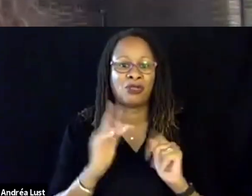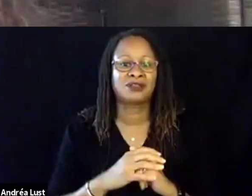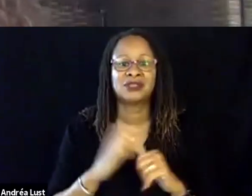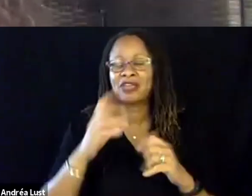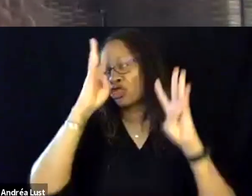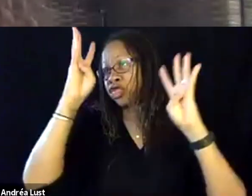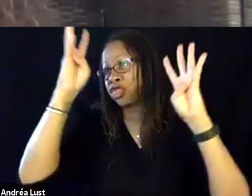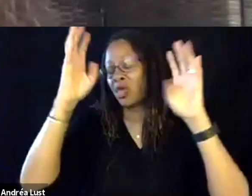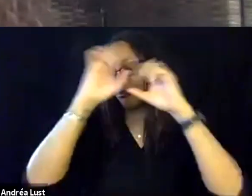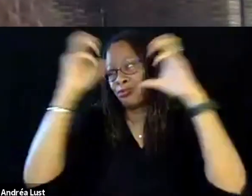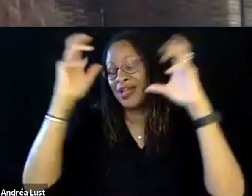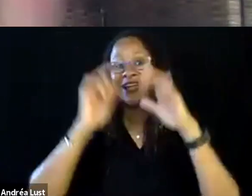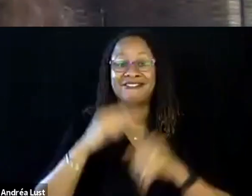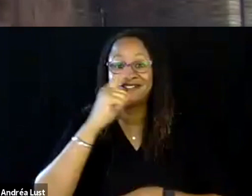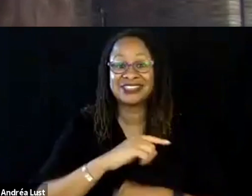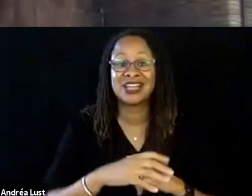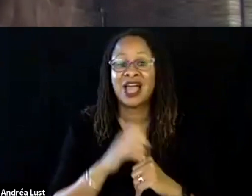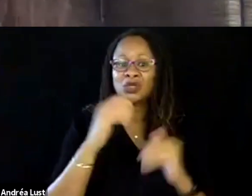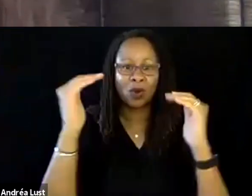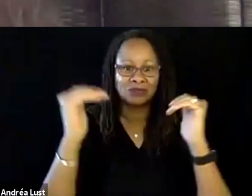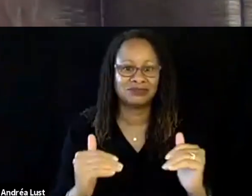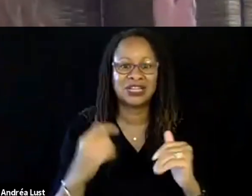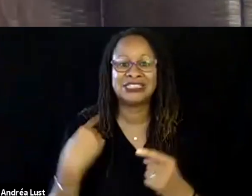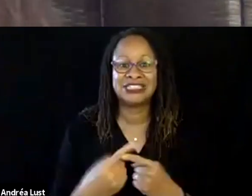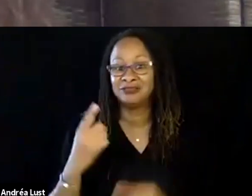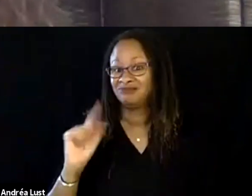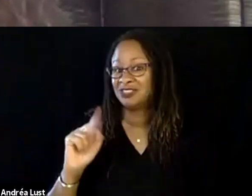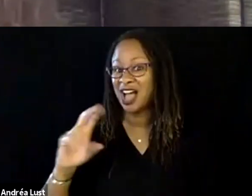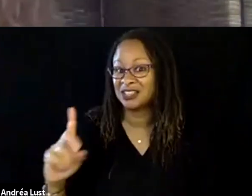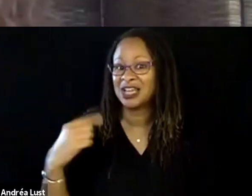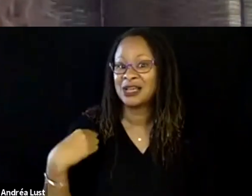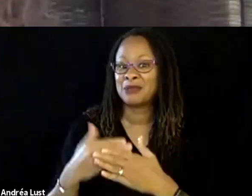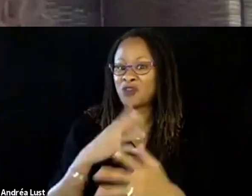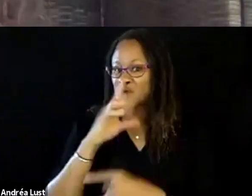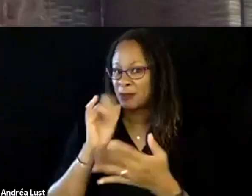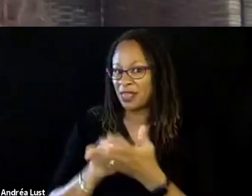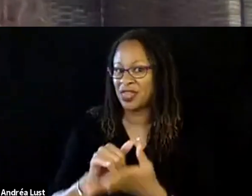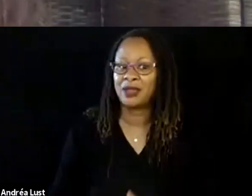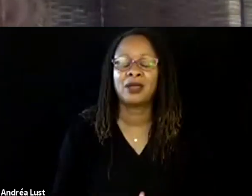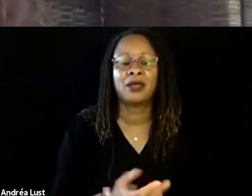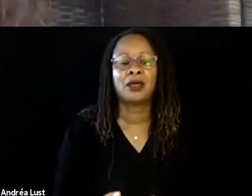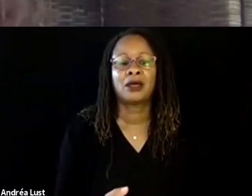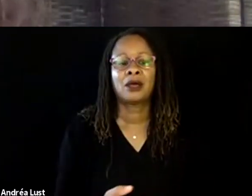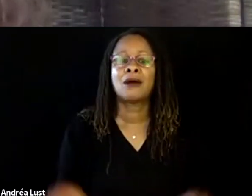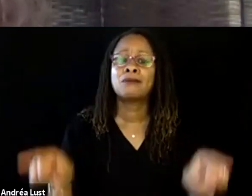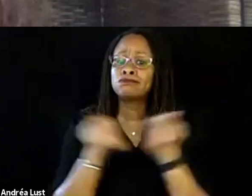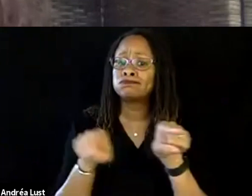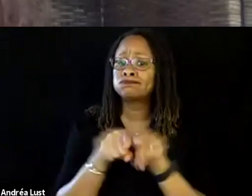fiction. And I don't want to move on to Todd before talking about that. And then